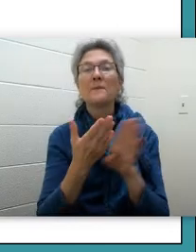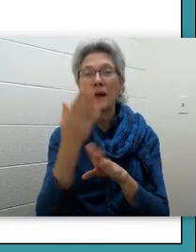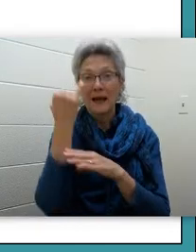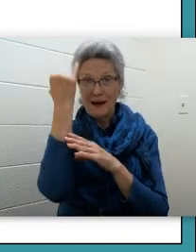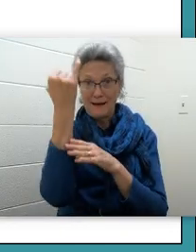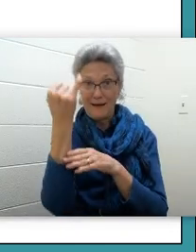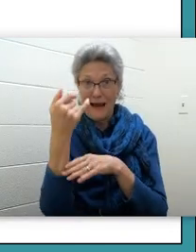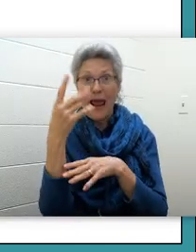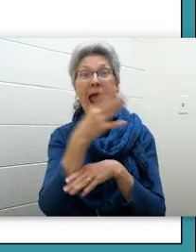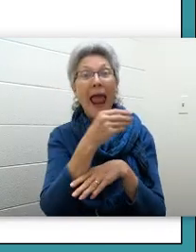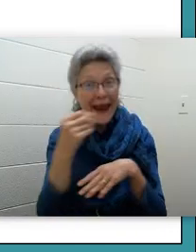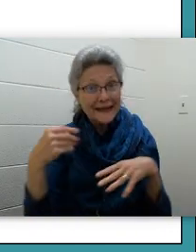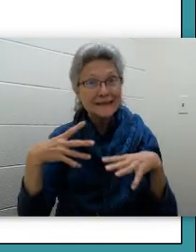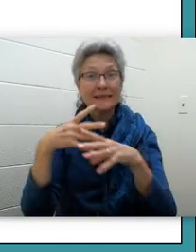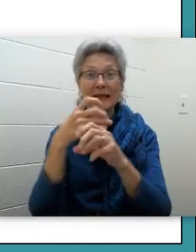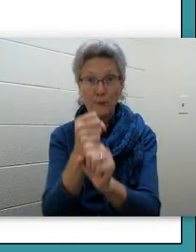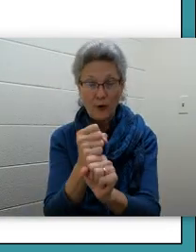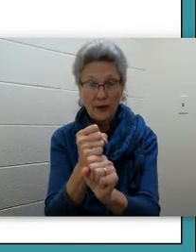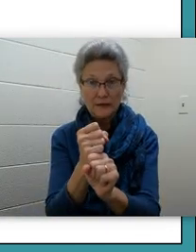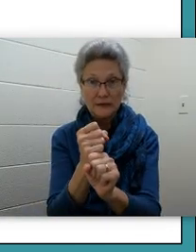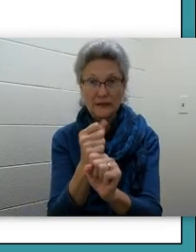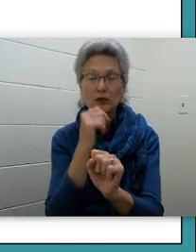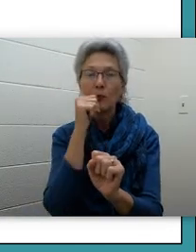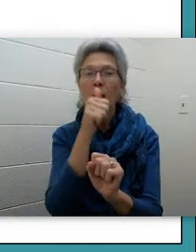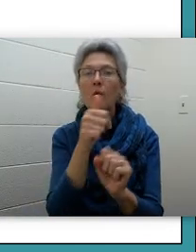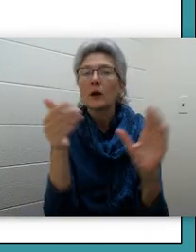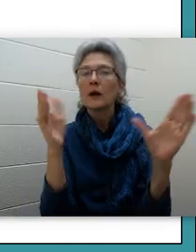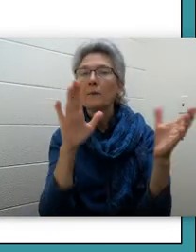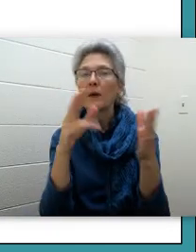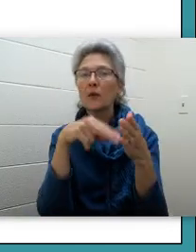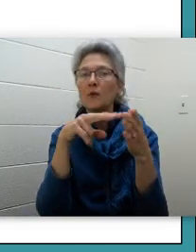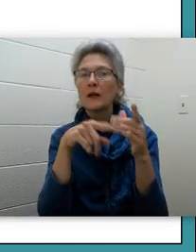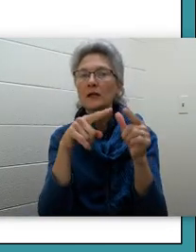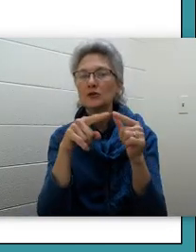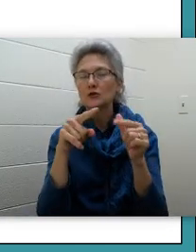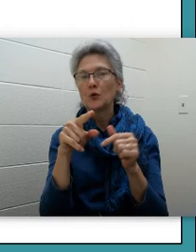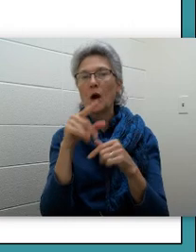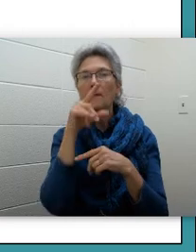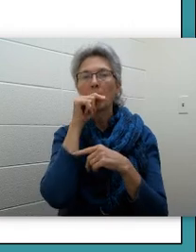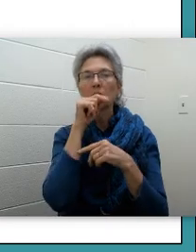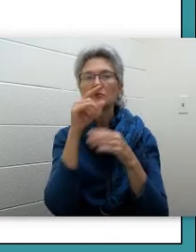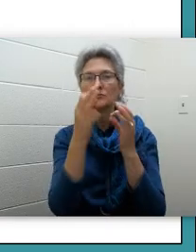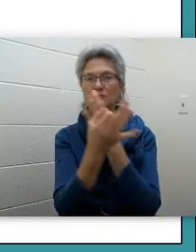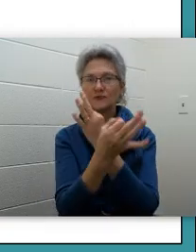as well as summarize it, tomorrow we will compare our reading to A Bird's Free Lunch.